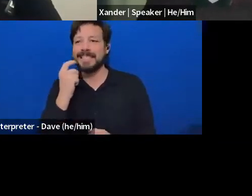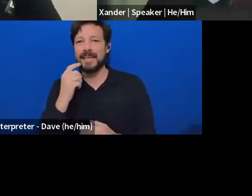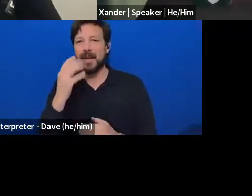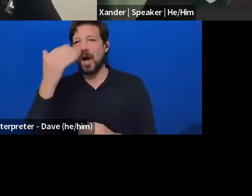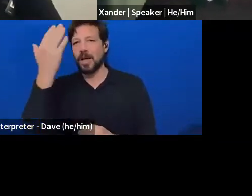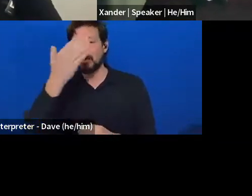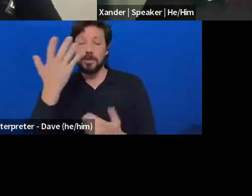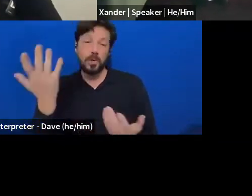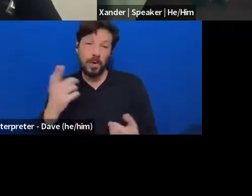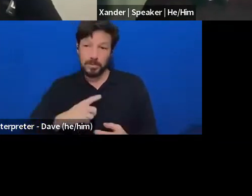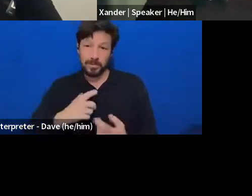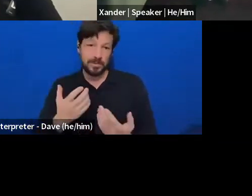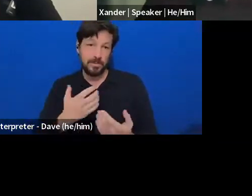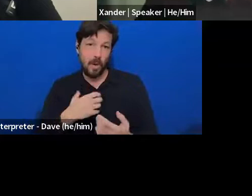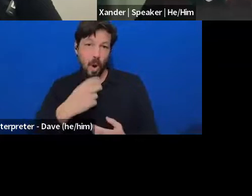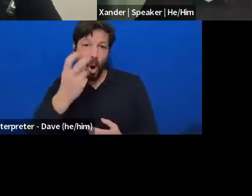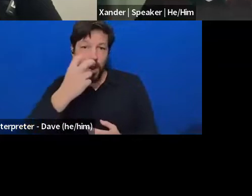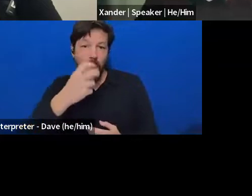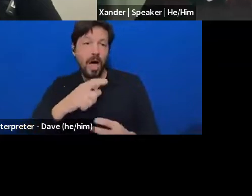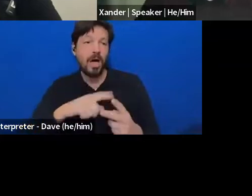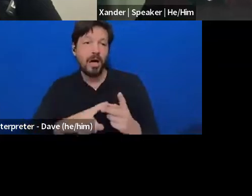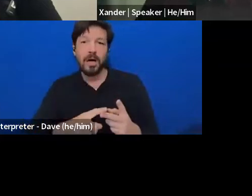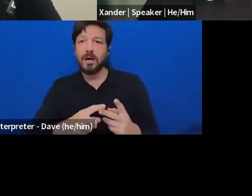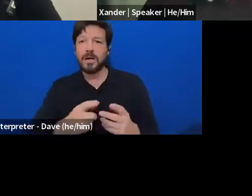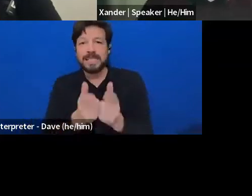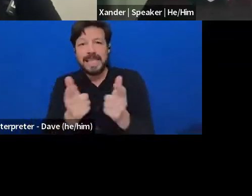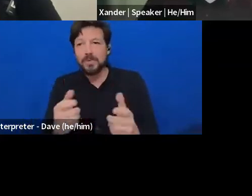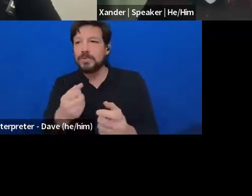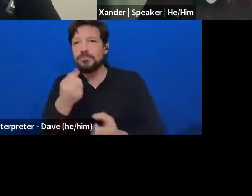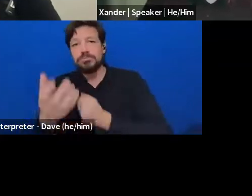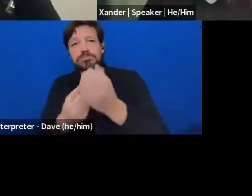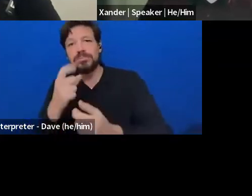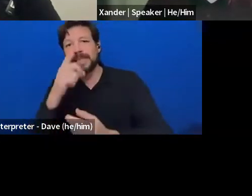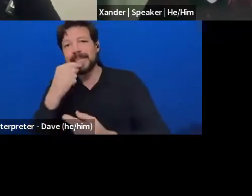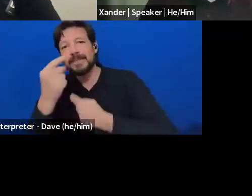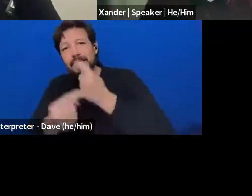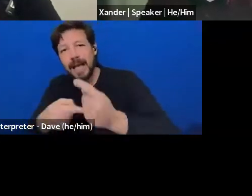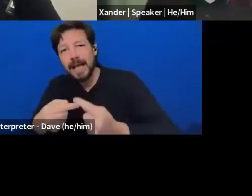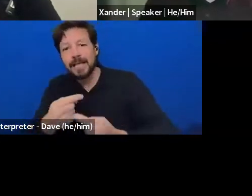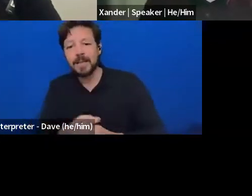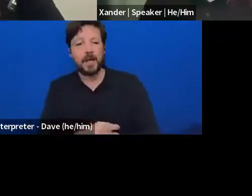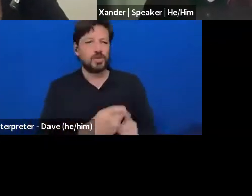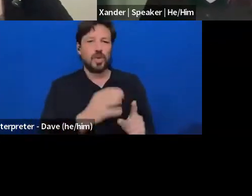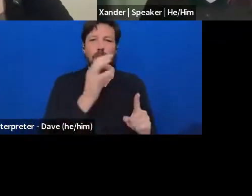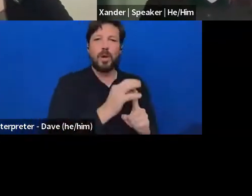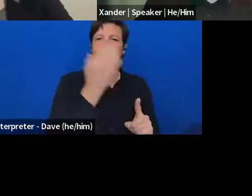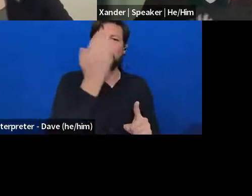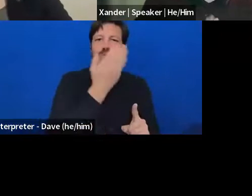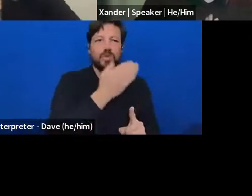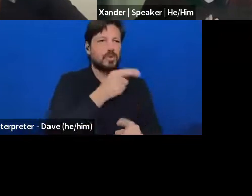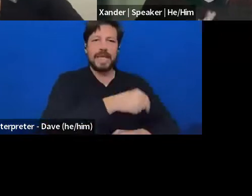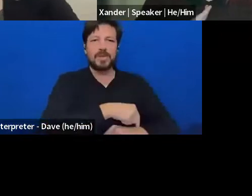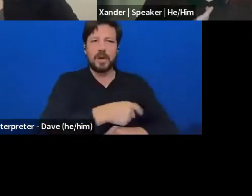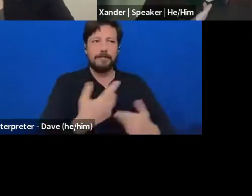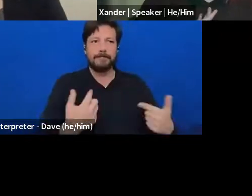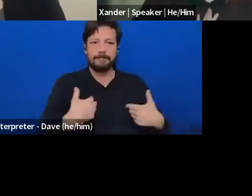you have the words for what you're trying to say. And for the most part in primary school, it was not knowing what to say. I didn't